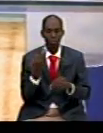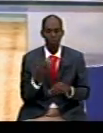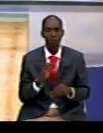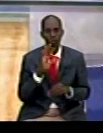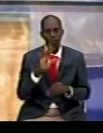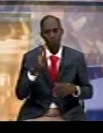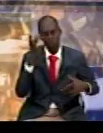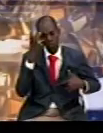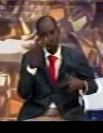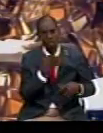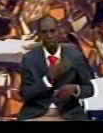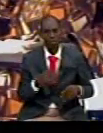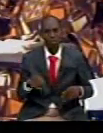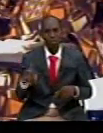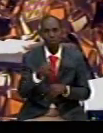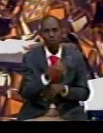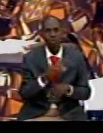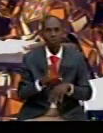And the church said,